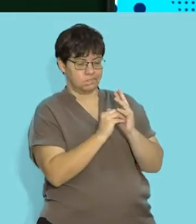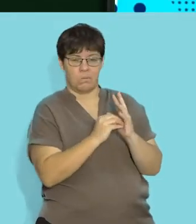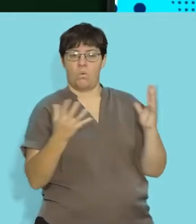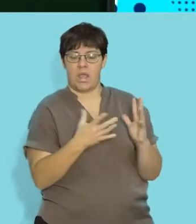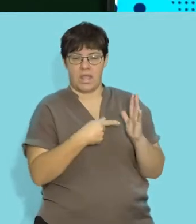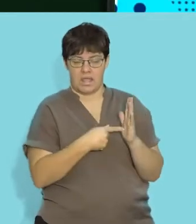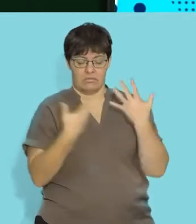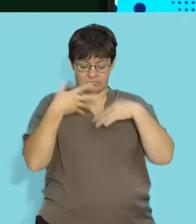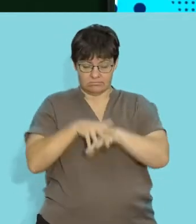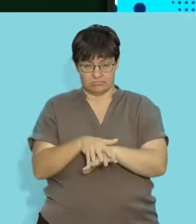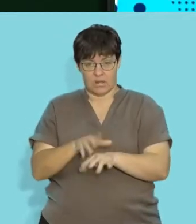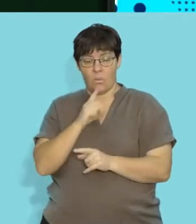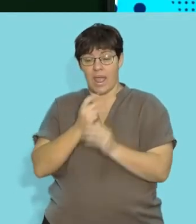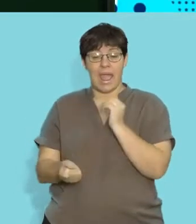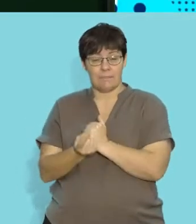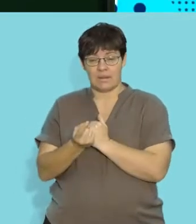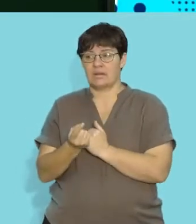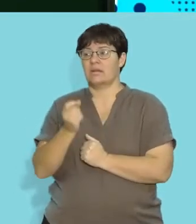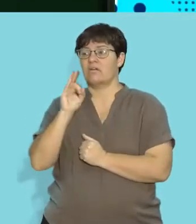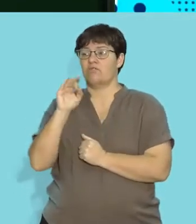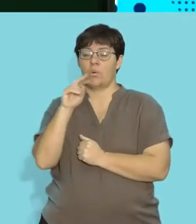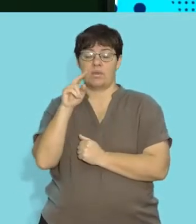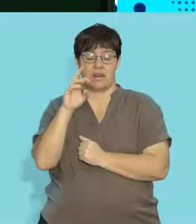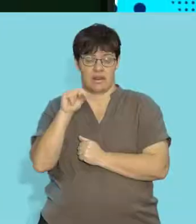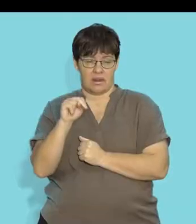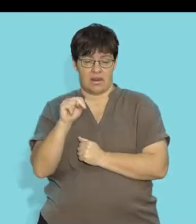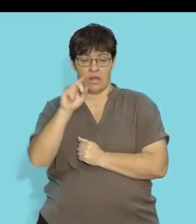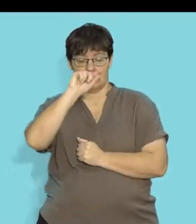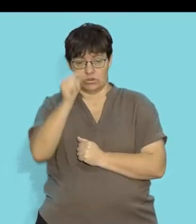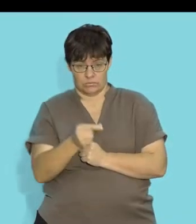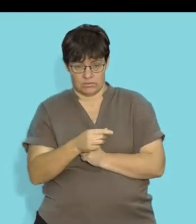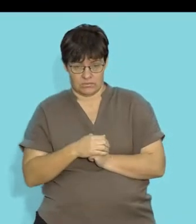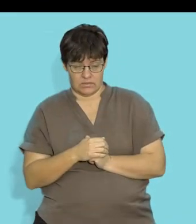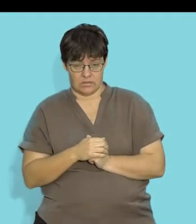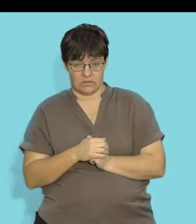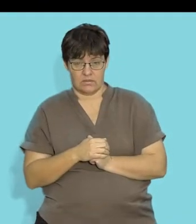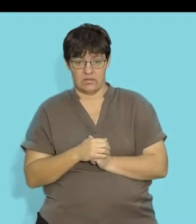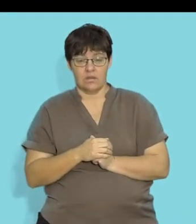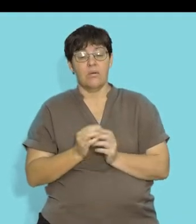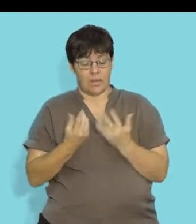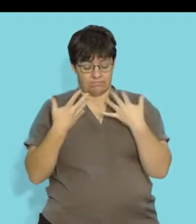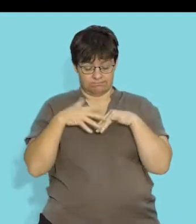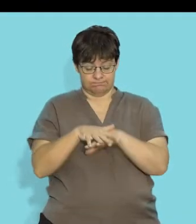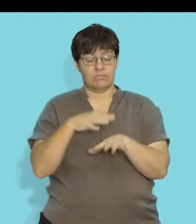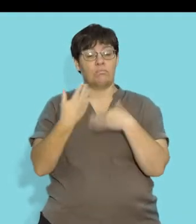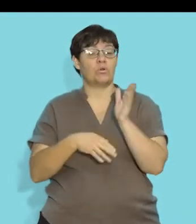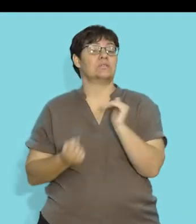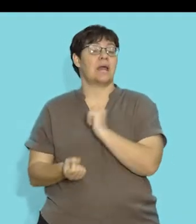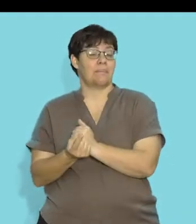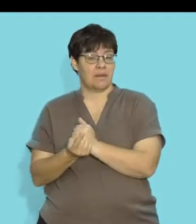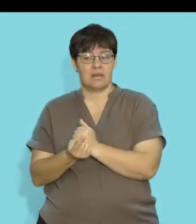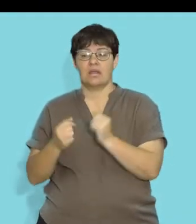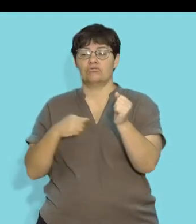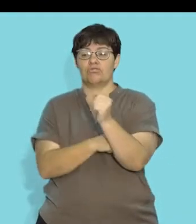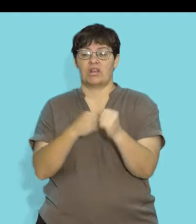fertilization happens in the fallopian tube. So this is where fertilization occurs. So the fertilization process occurs in